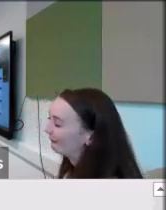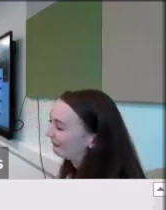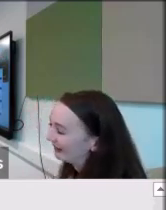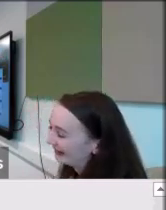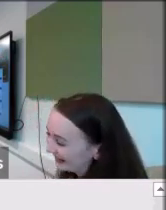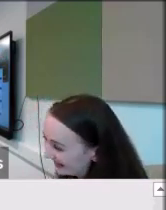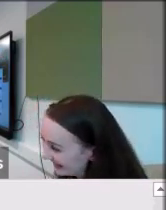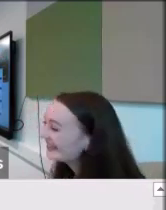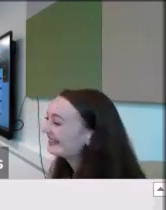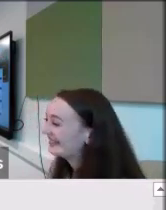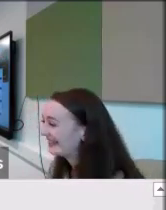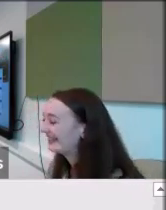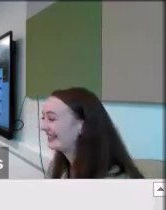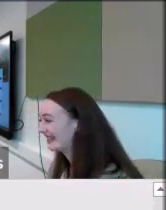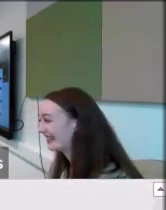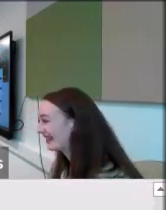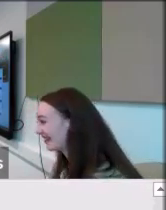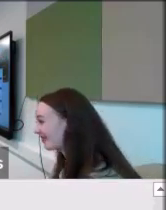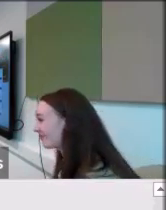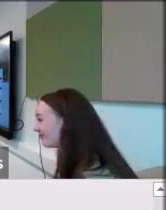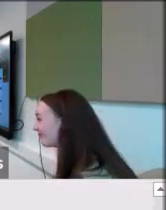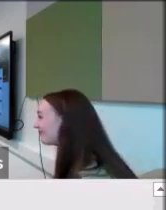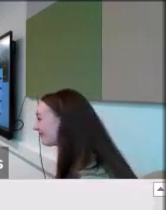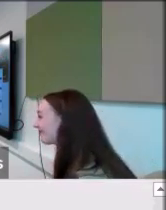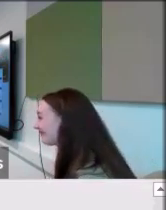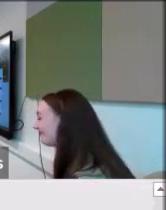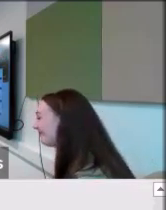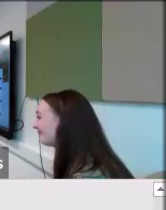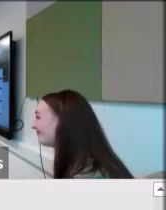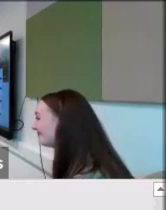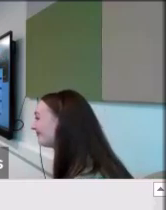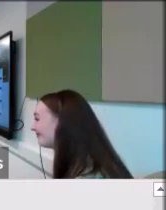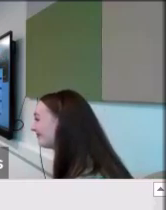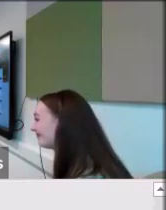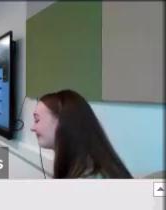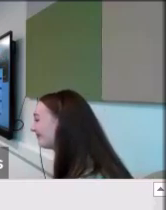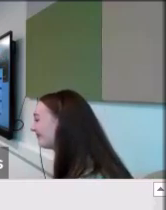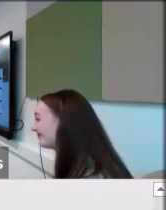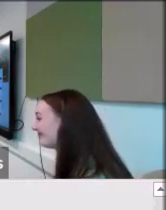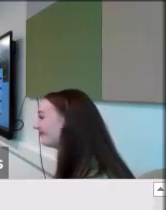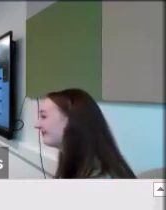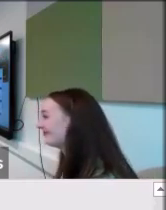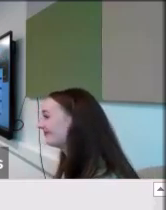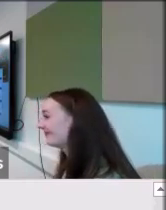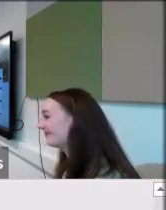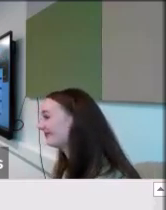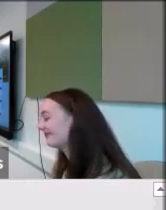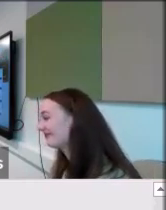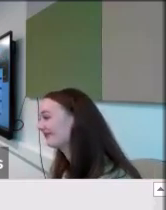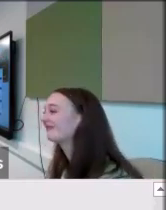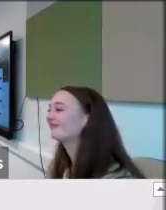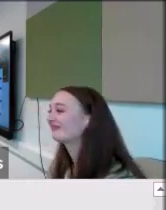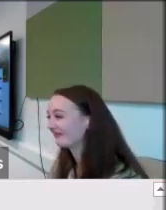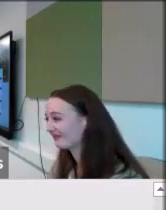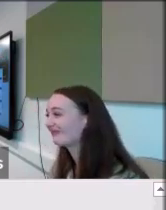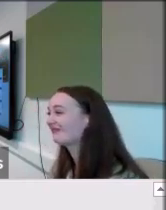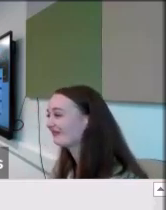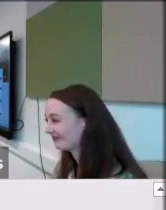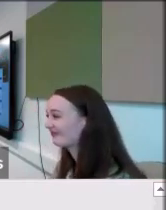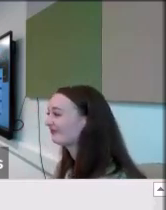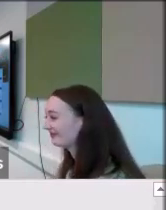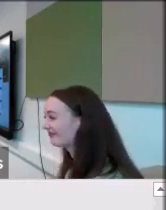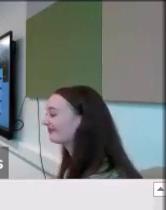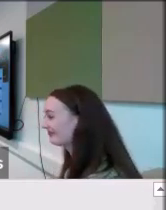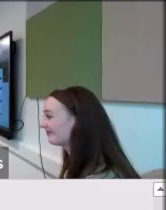scheme, and I wondered if you had any. I've been unable to find people's actual experience of